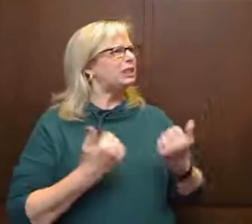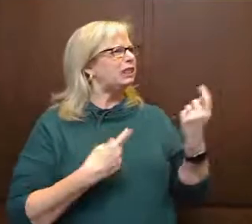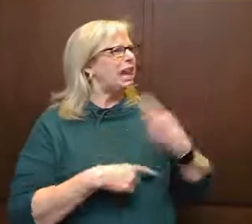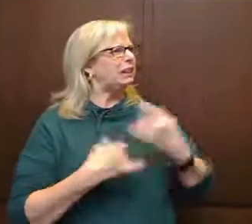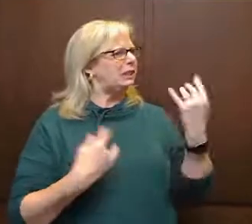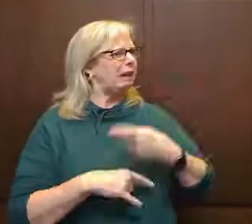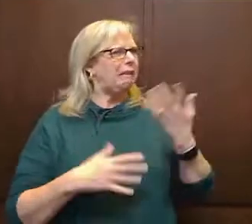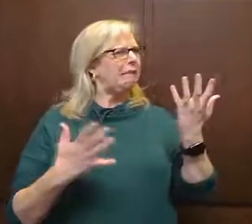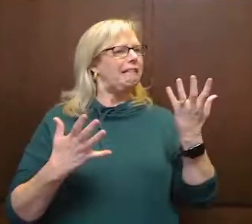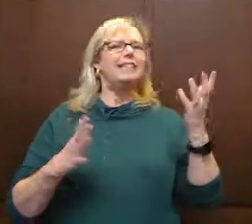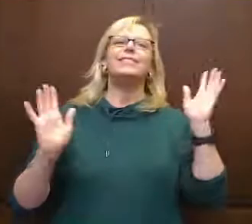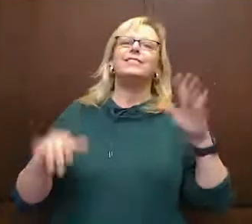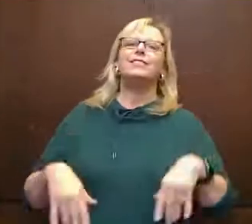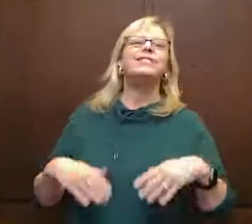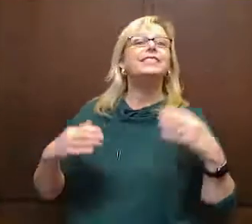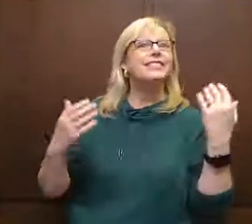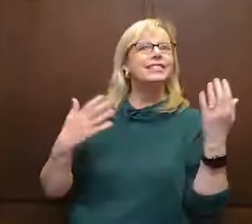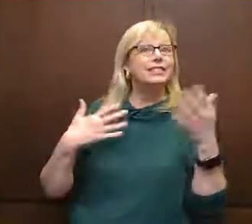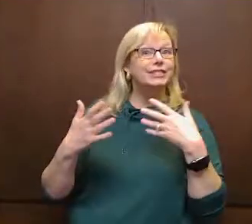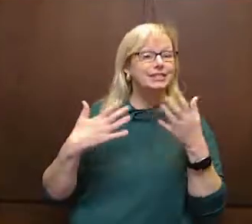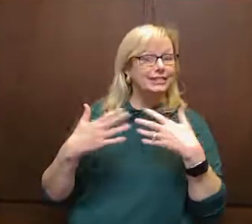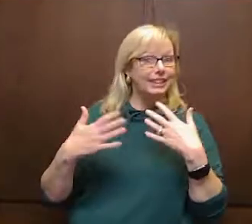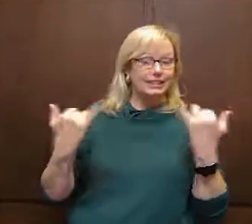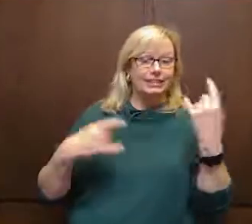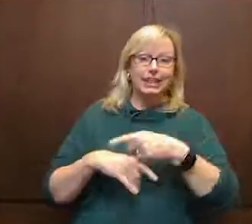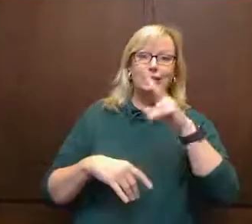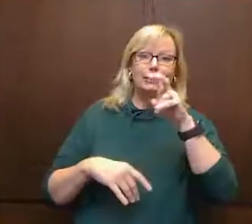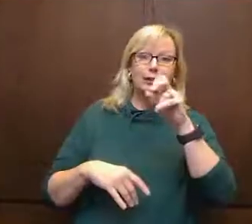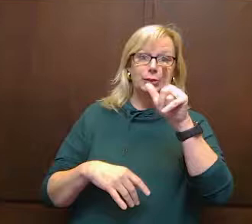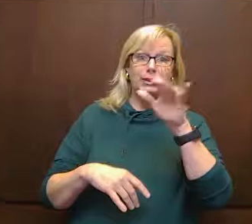today? So as of today,